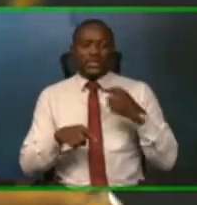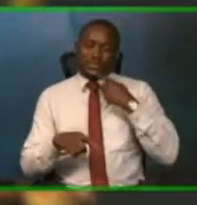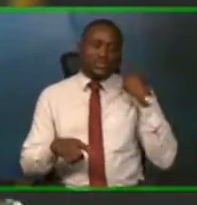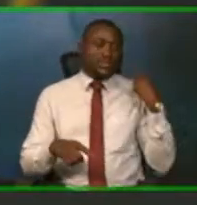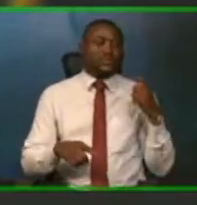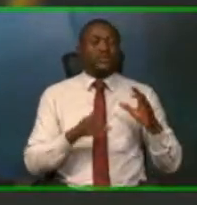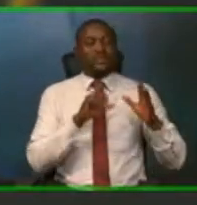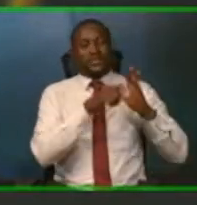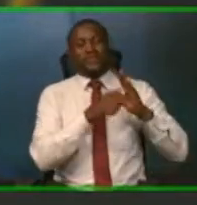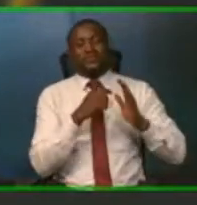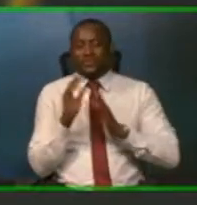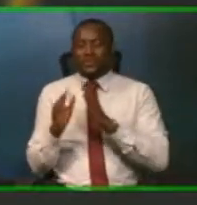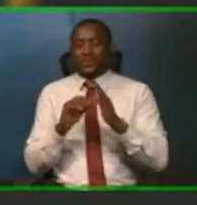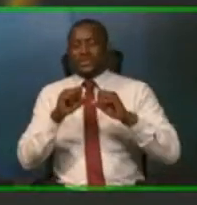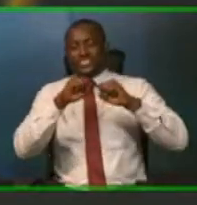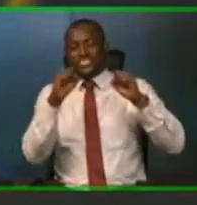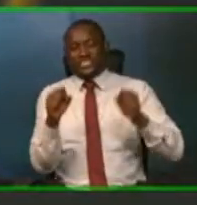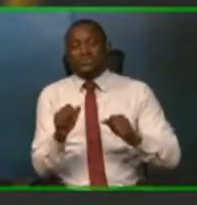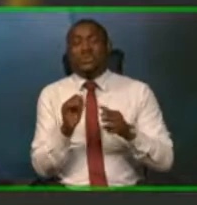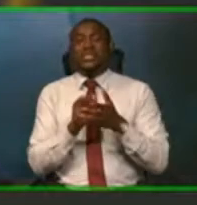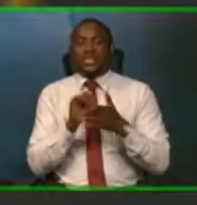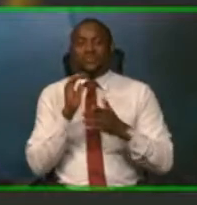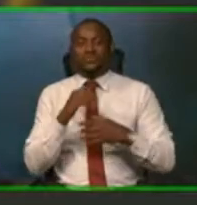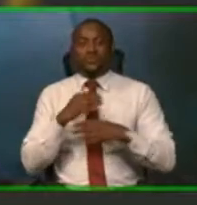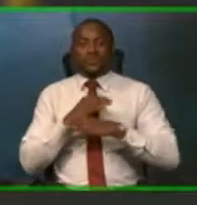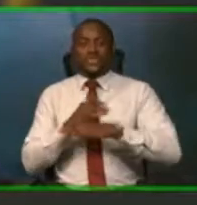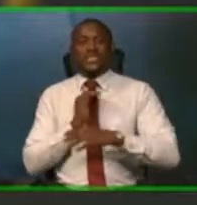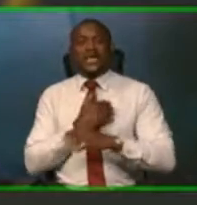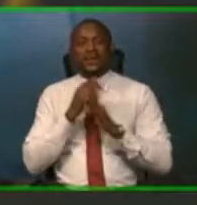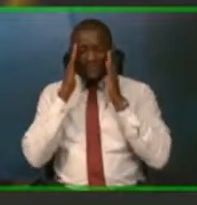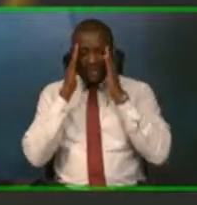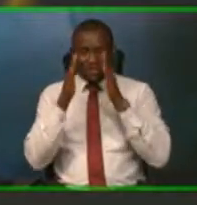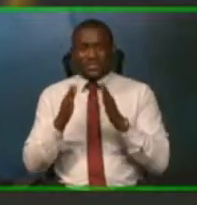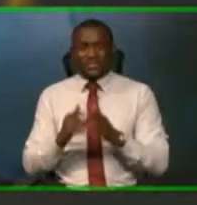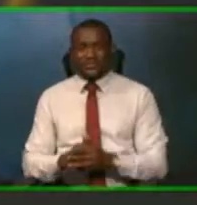up a system to protect our focus. Verse 3.